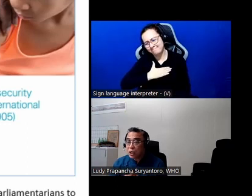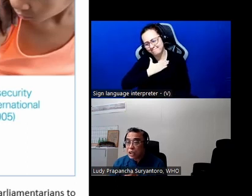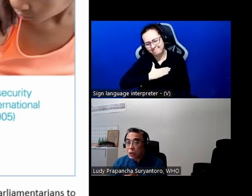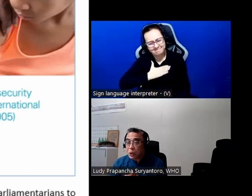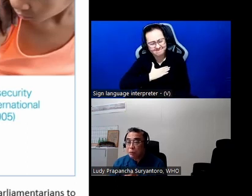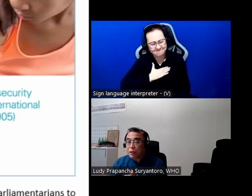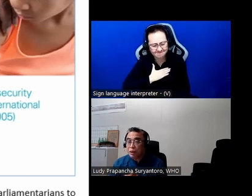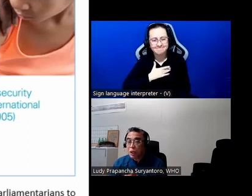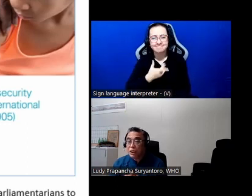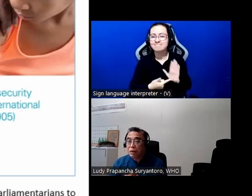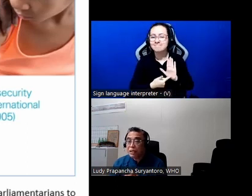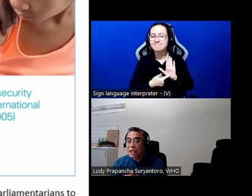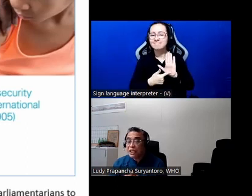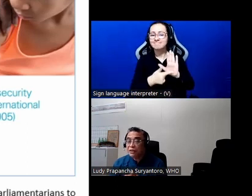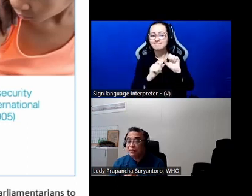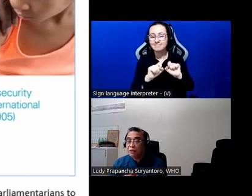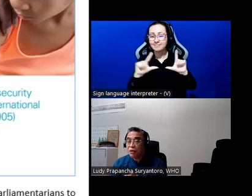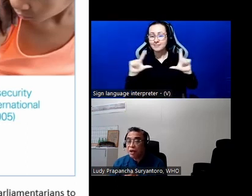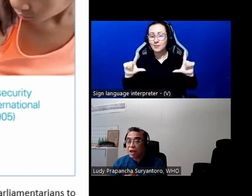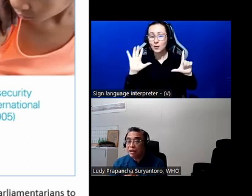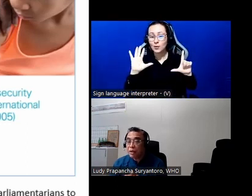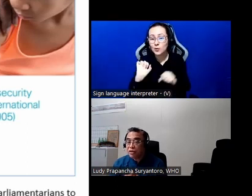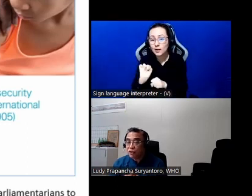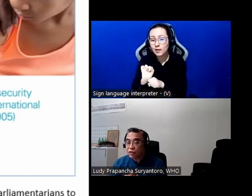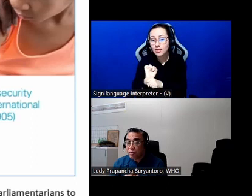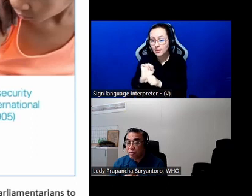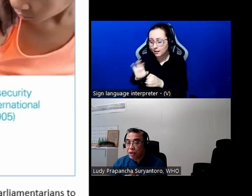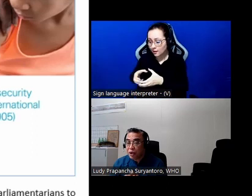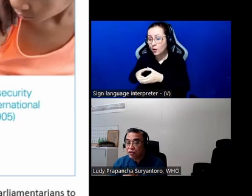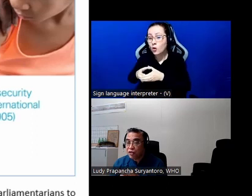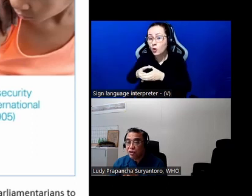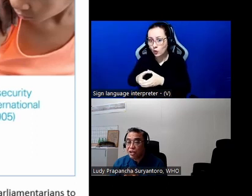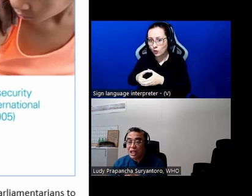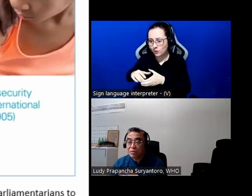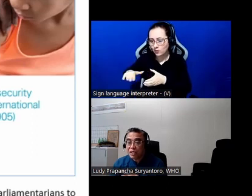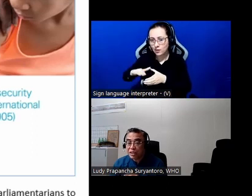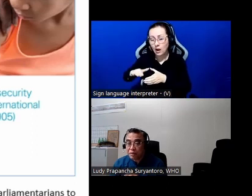technical working group on the publication for WHO framework on